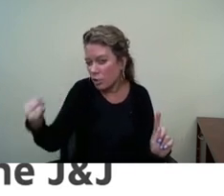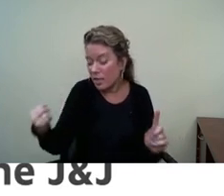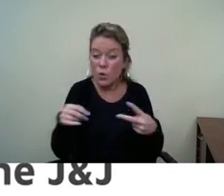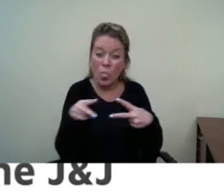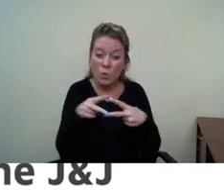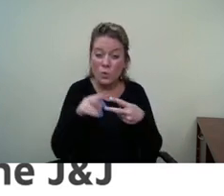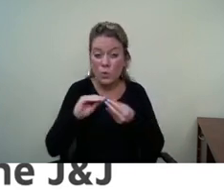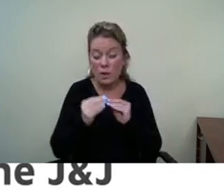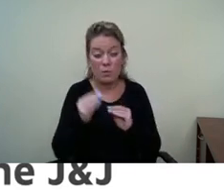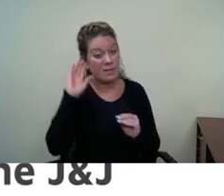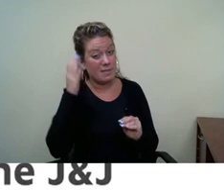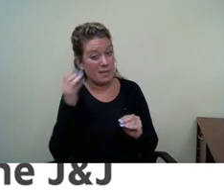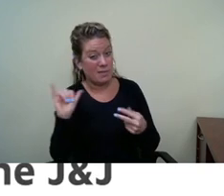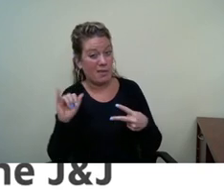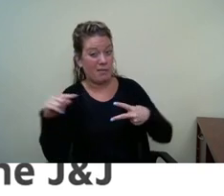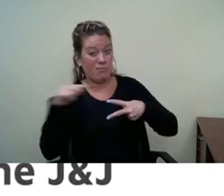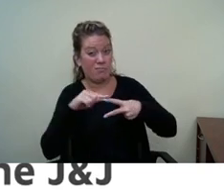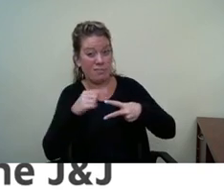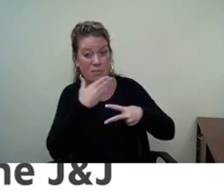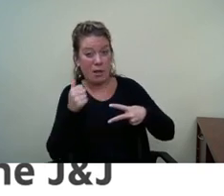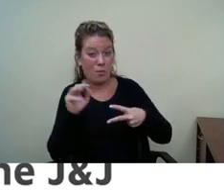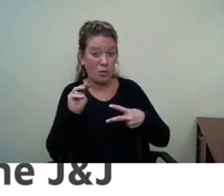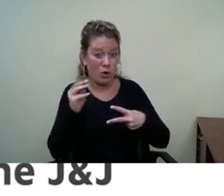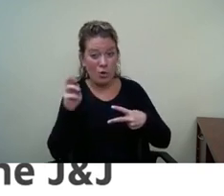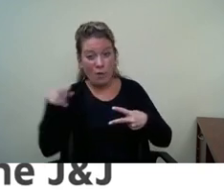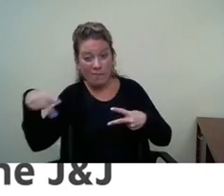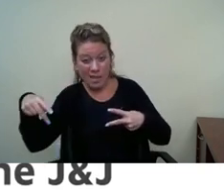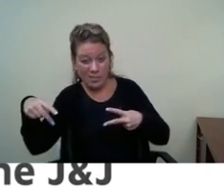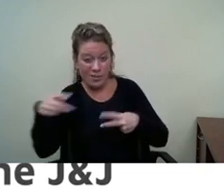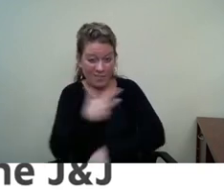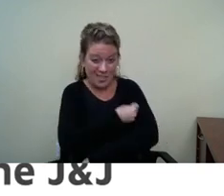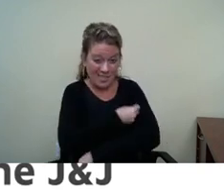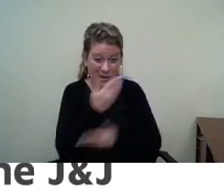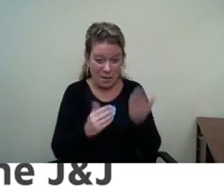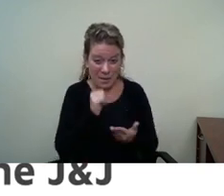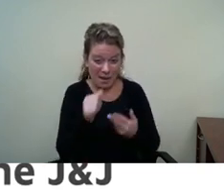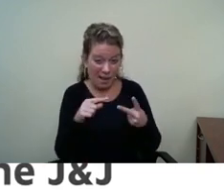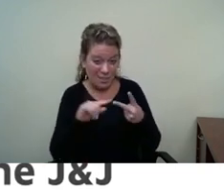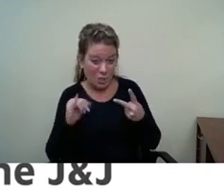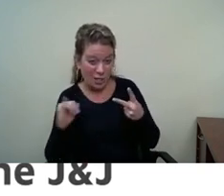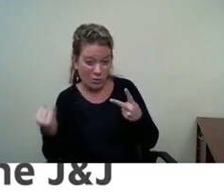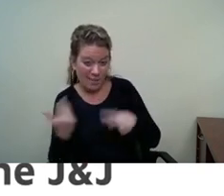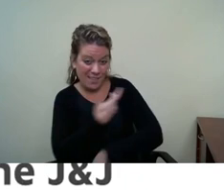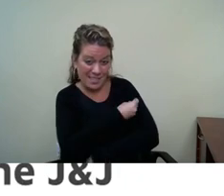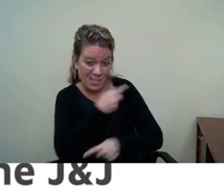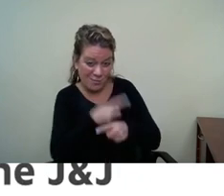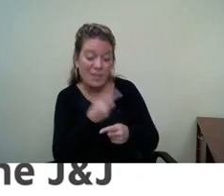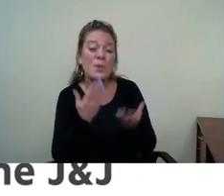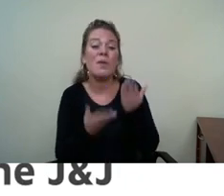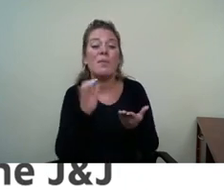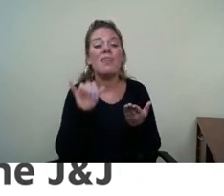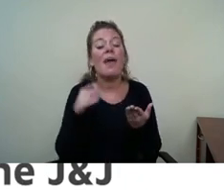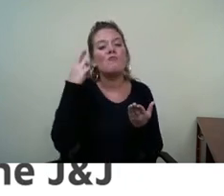numbers, it sounds like you should get the Pfizer and Moderna vaccine, right? Not maybe the J&J vaccine. And so maybe this has led to a lot of